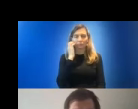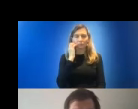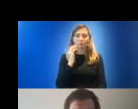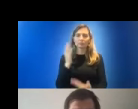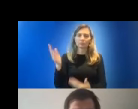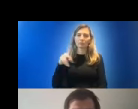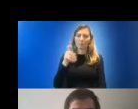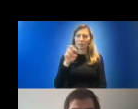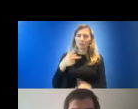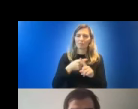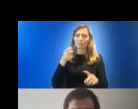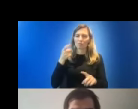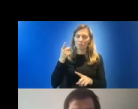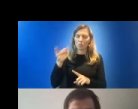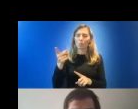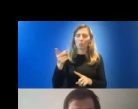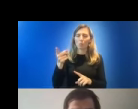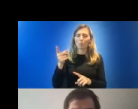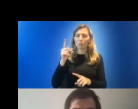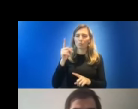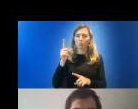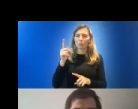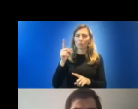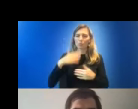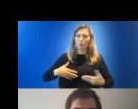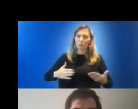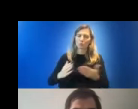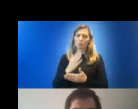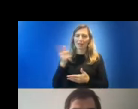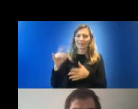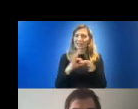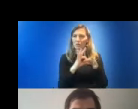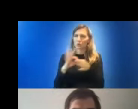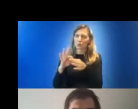Rights Liaison Unit in UNHCR. Over to you, Peter.